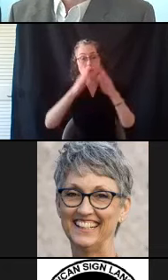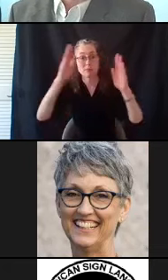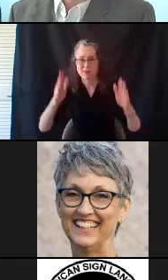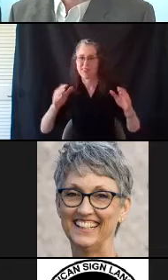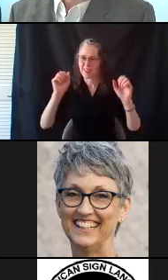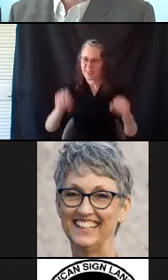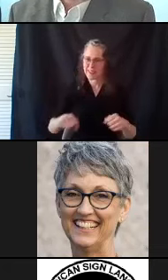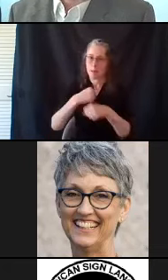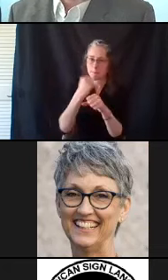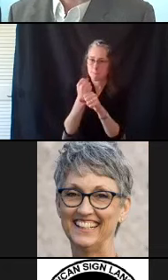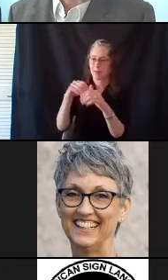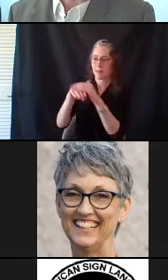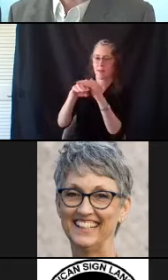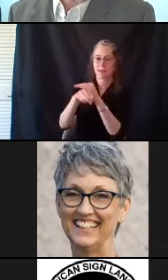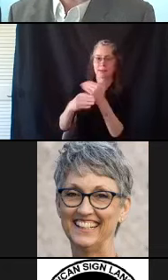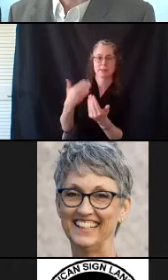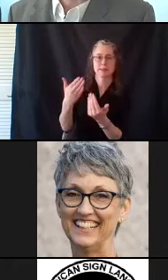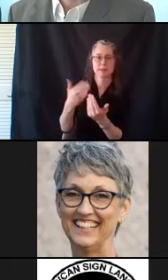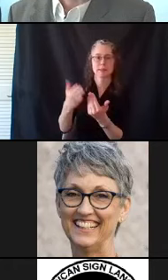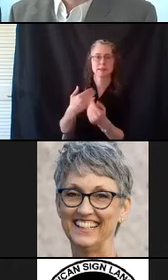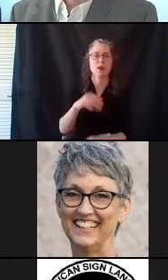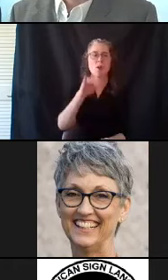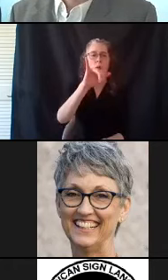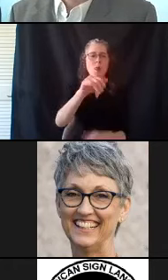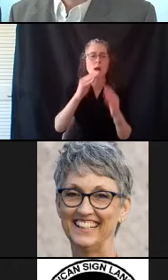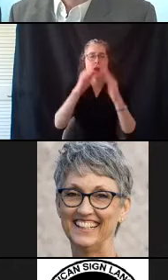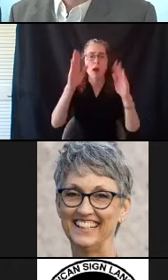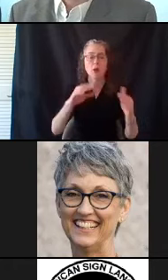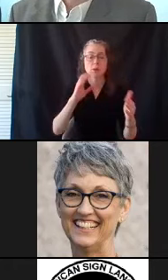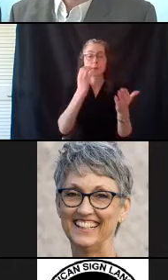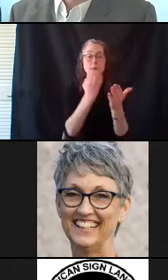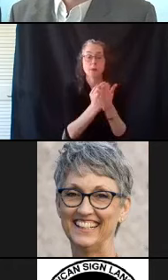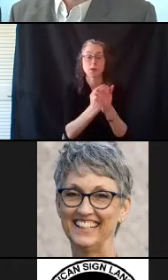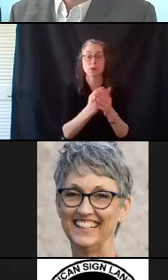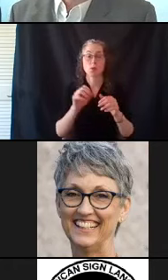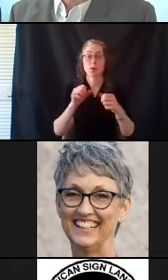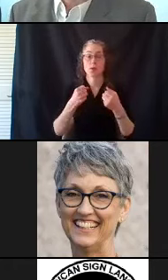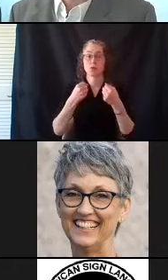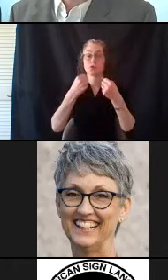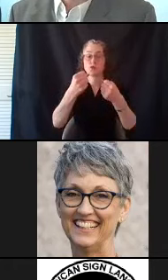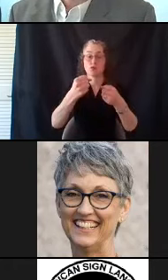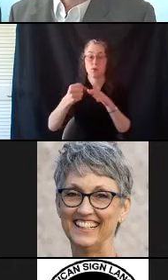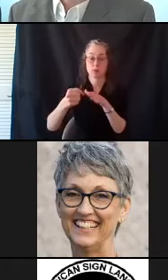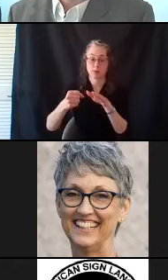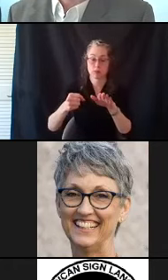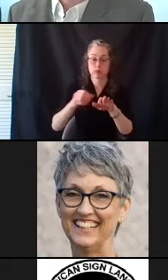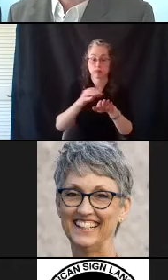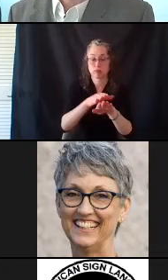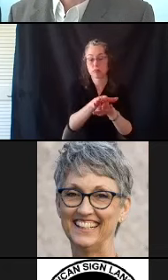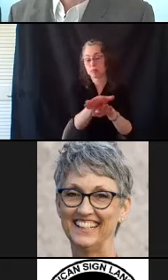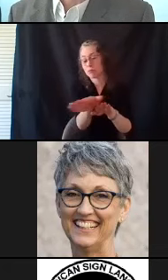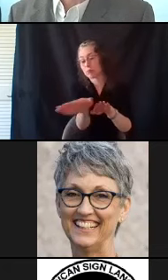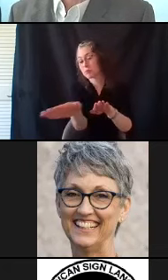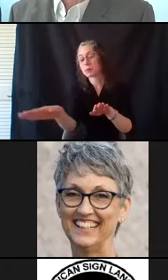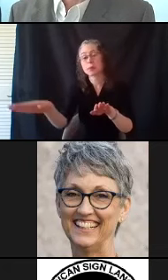a visual of the of a driveway with the sidewalk going to a front entrance of a home.